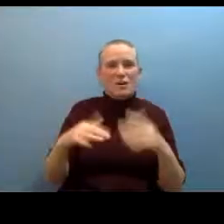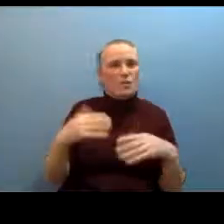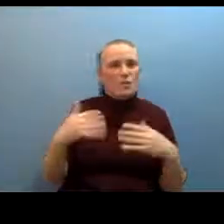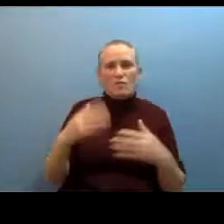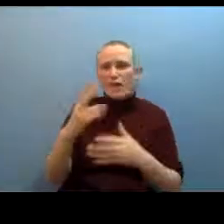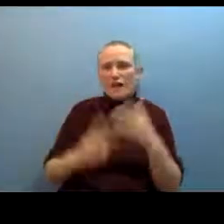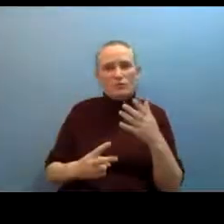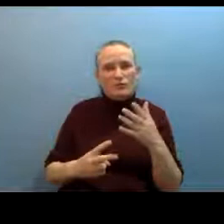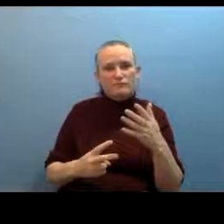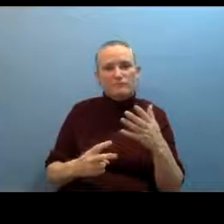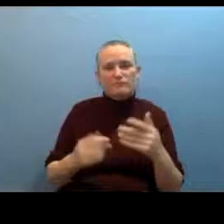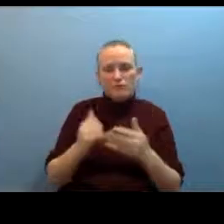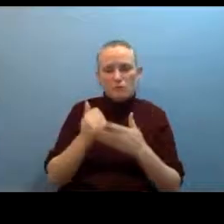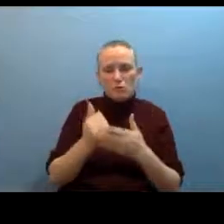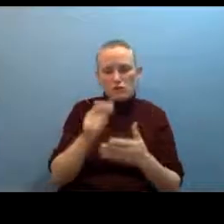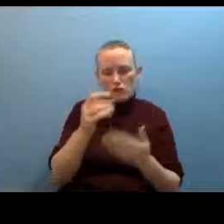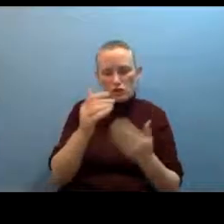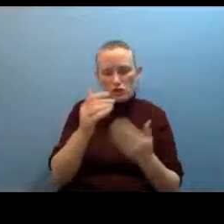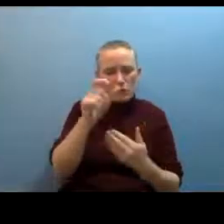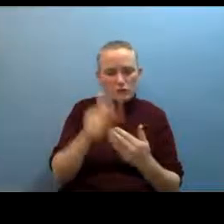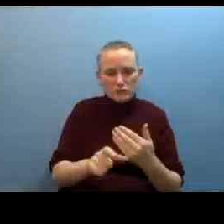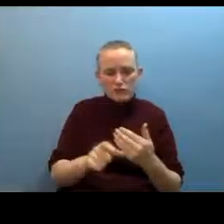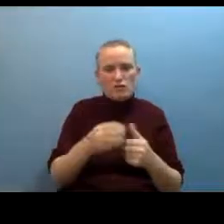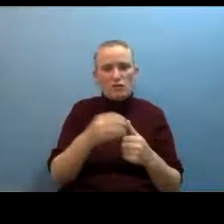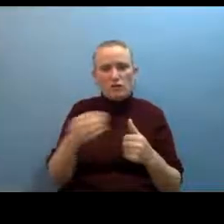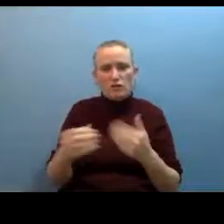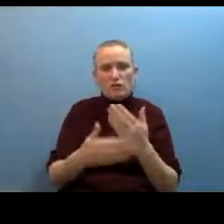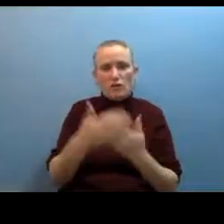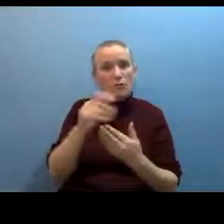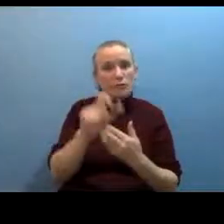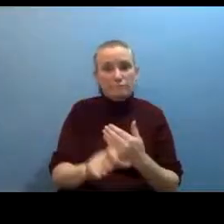that for your young person or for another young person.